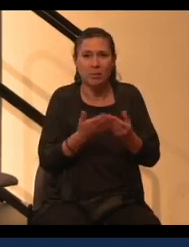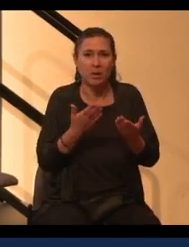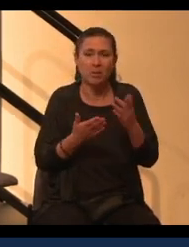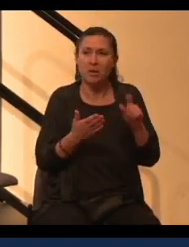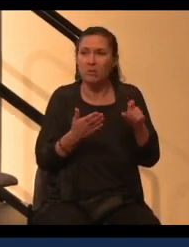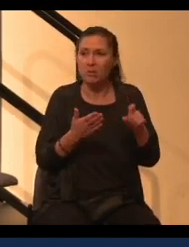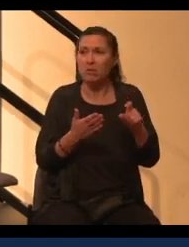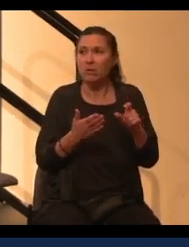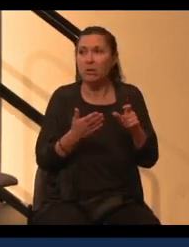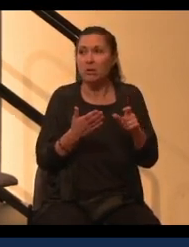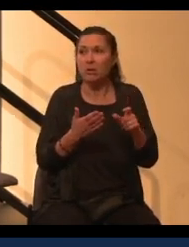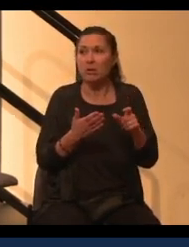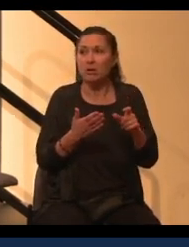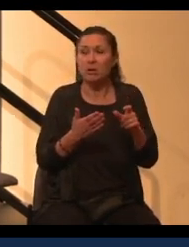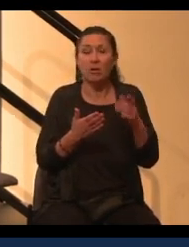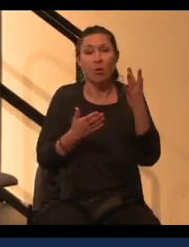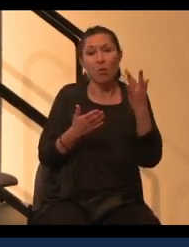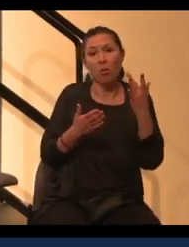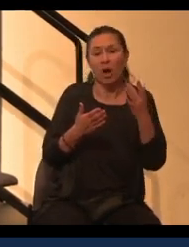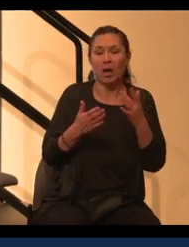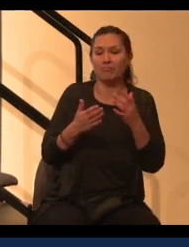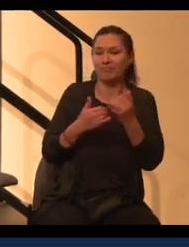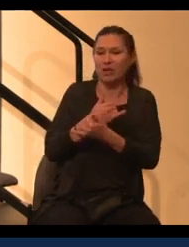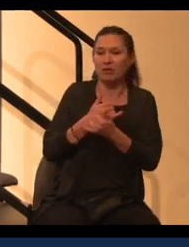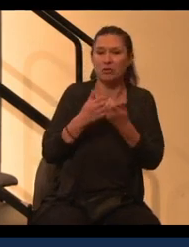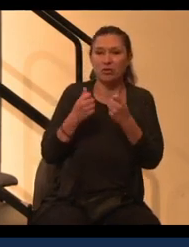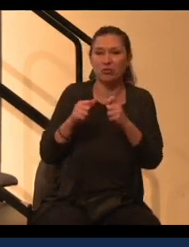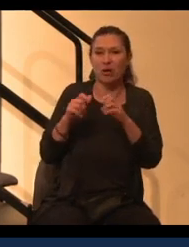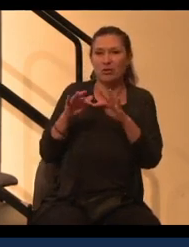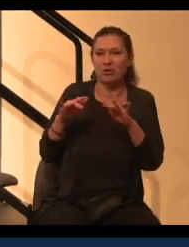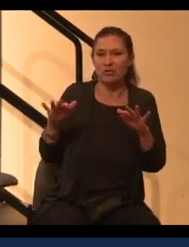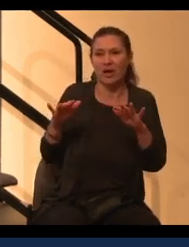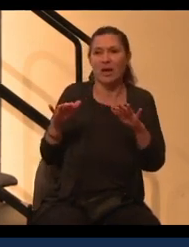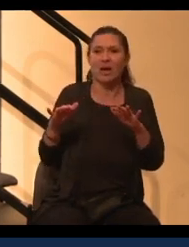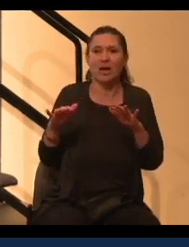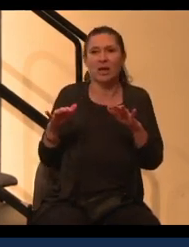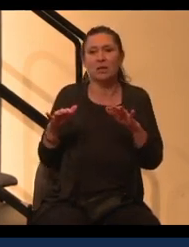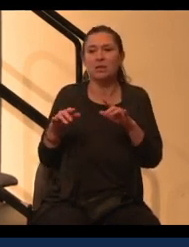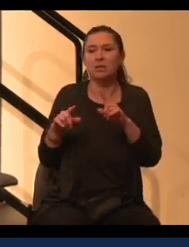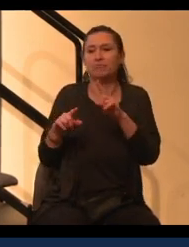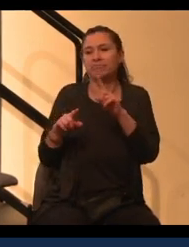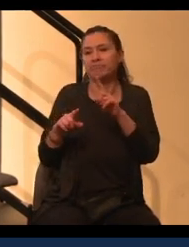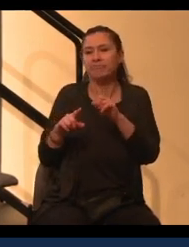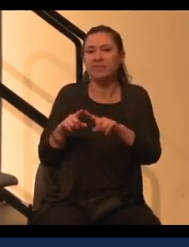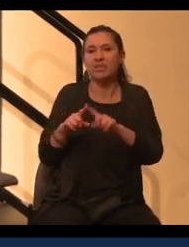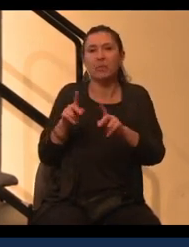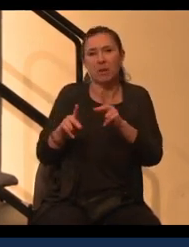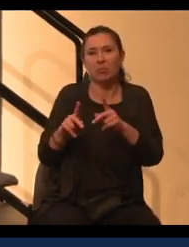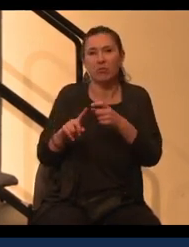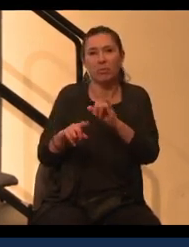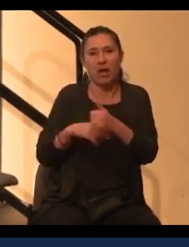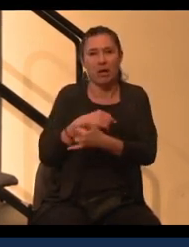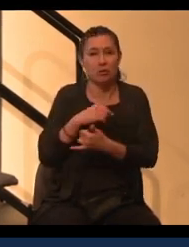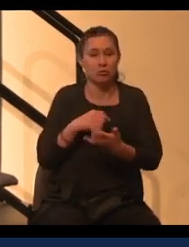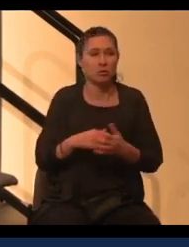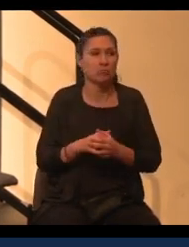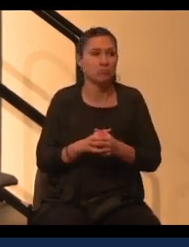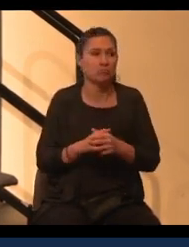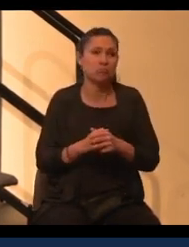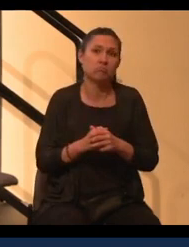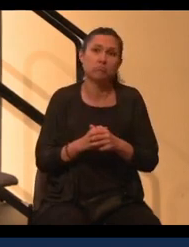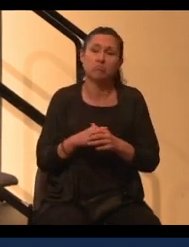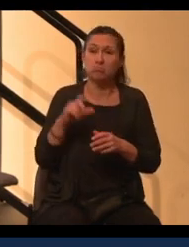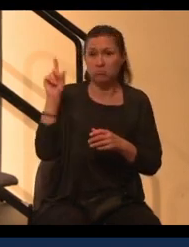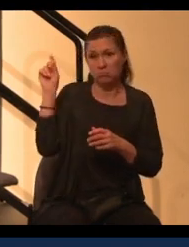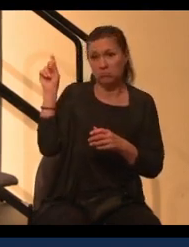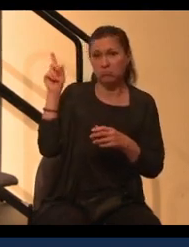a lot of the countries might be trying to diversify and to support the socioeconomic development of their country. So this slide